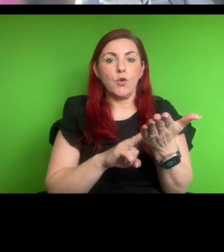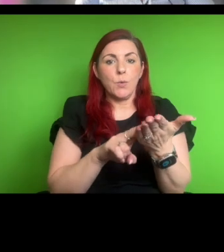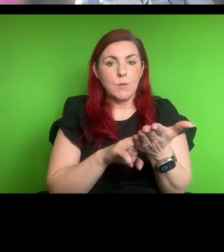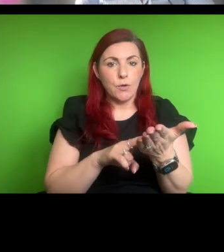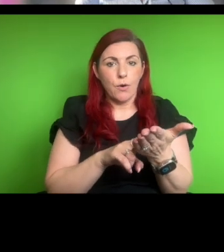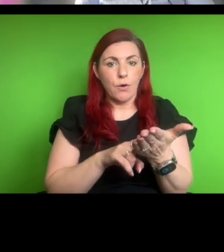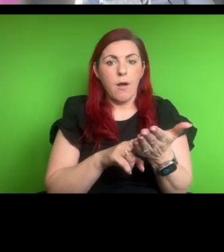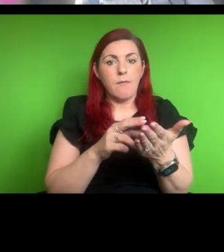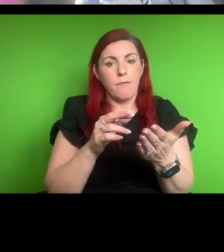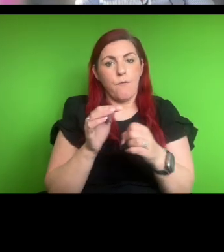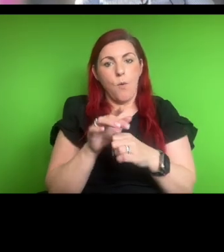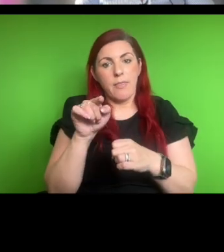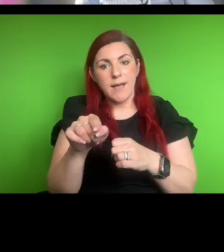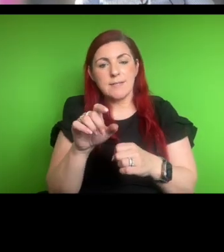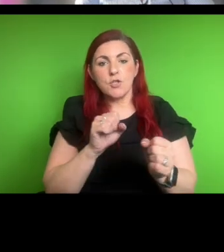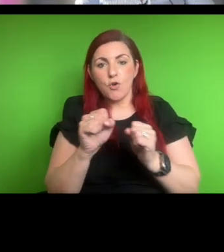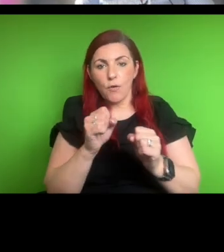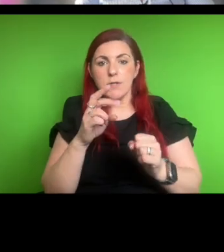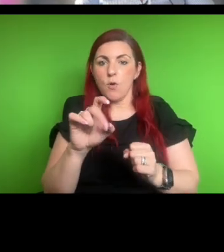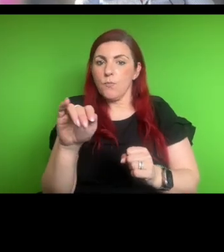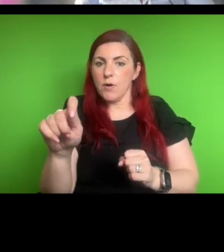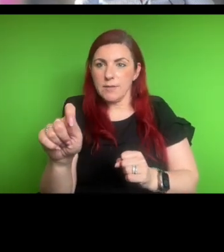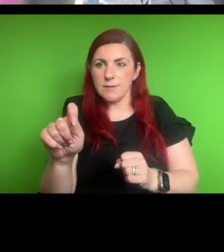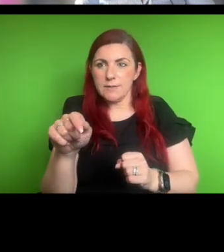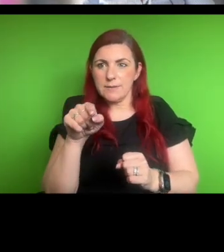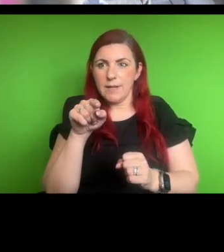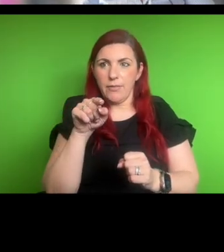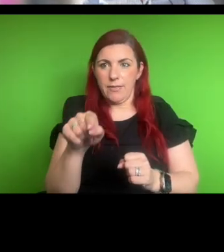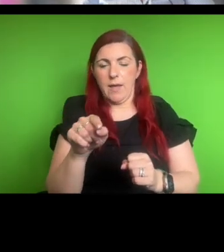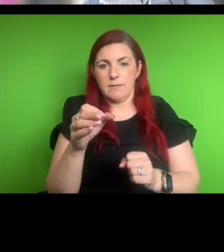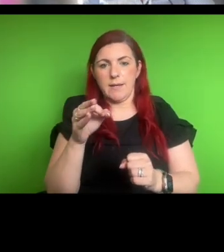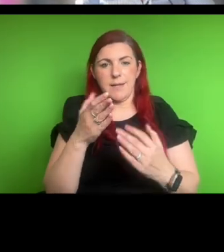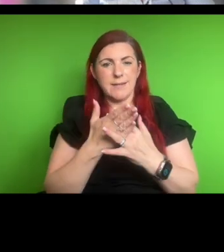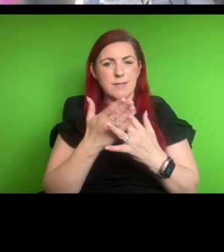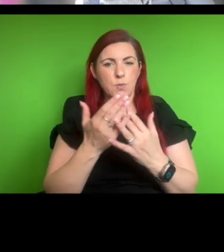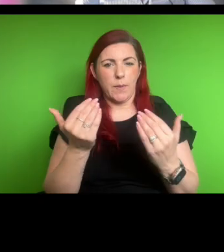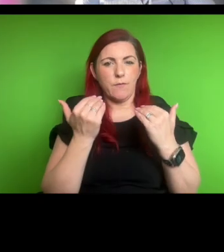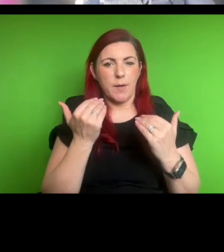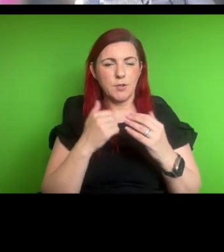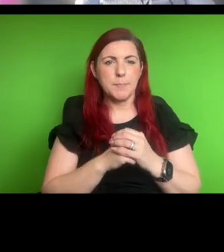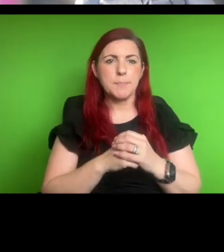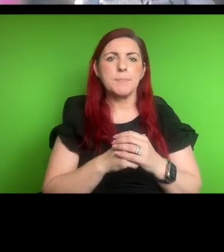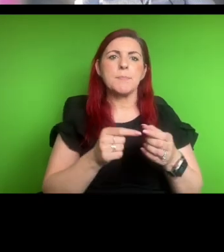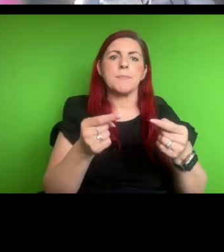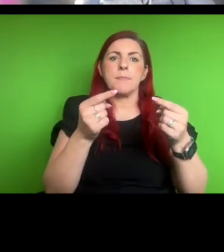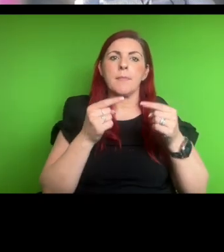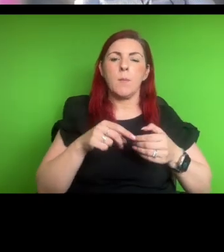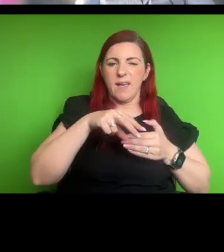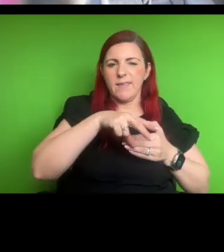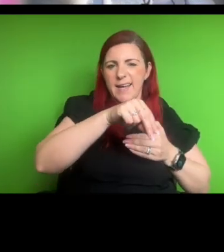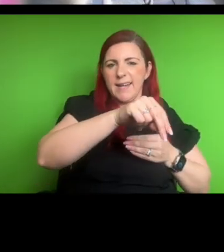that they talk to the support service about. And then we have a number of annexes.